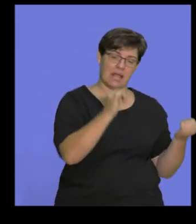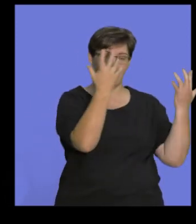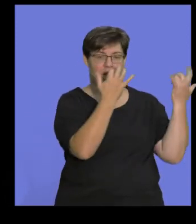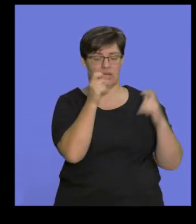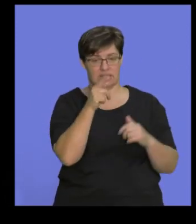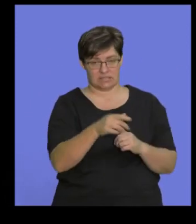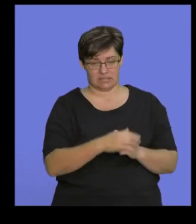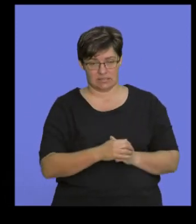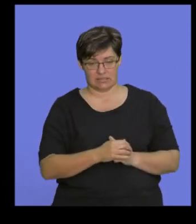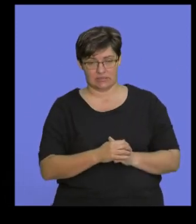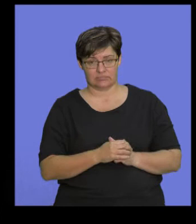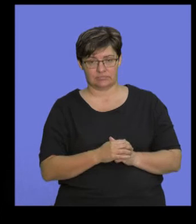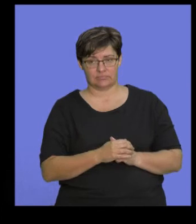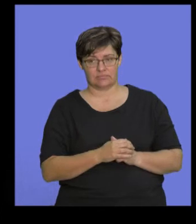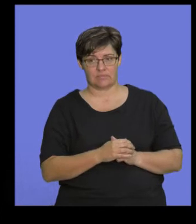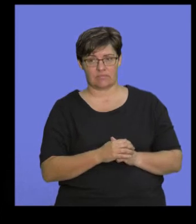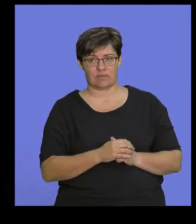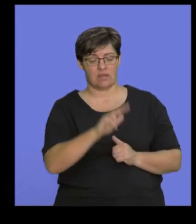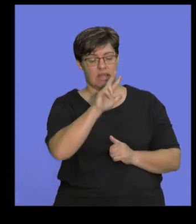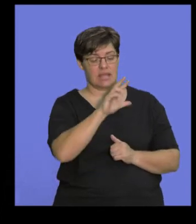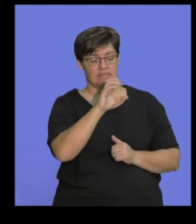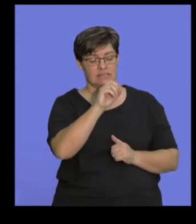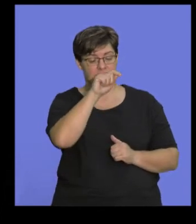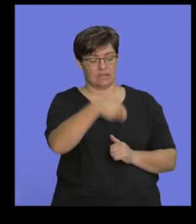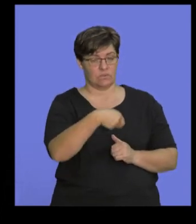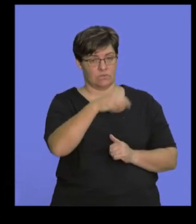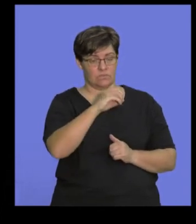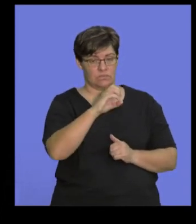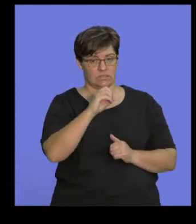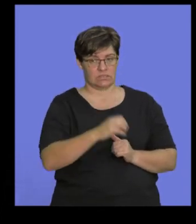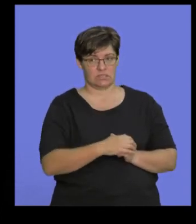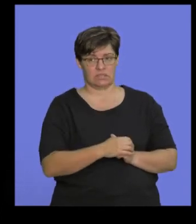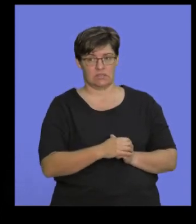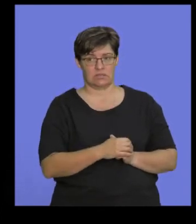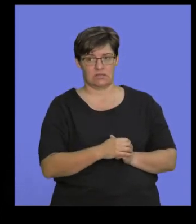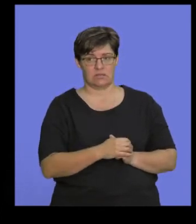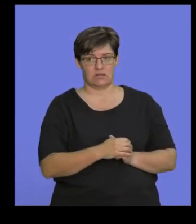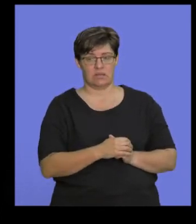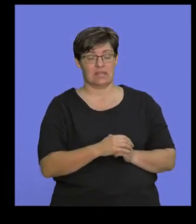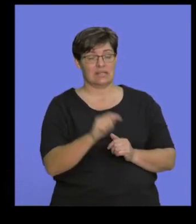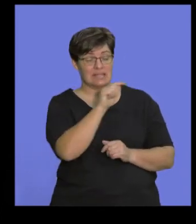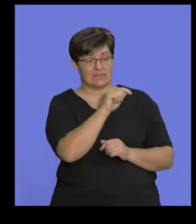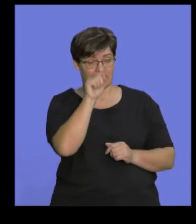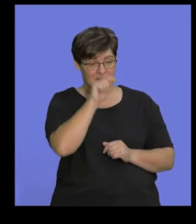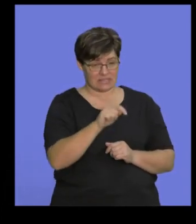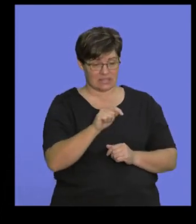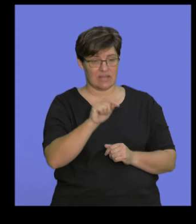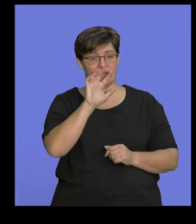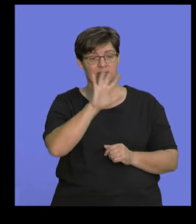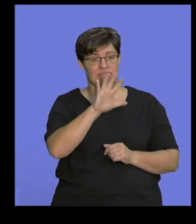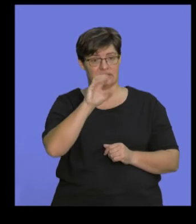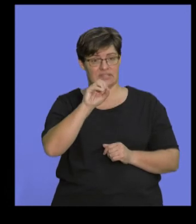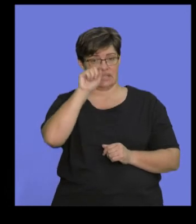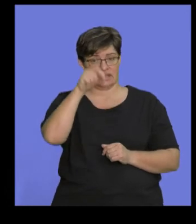I have 80,000. I'm going to divide this by the 50,000 there,